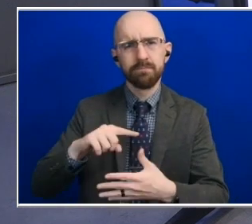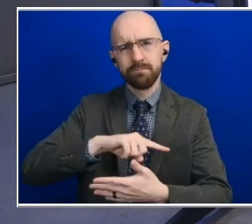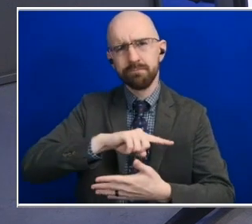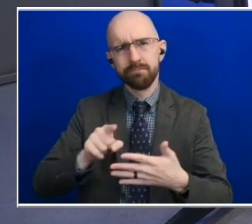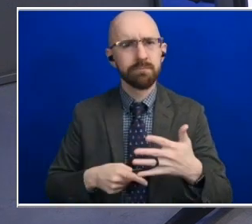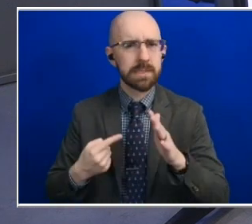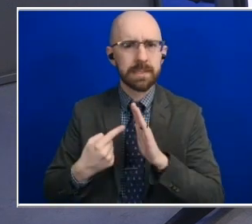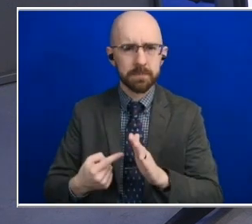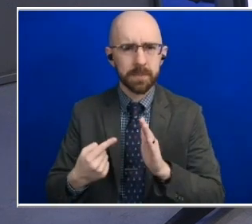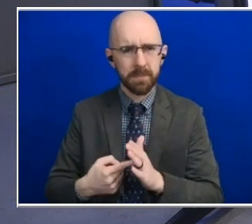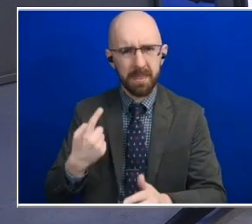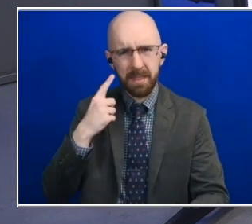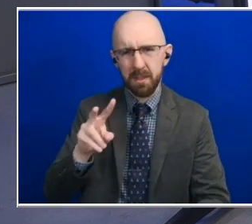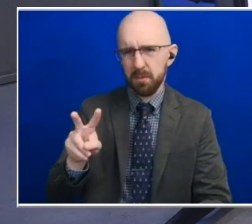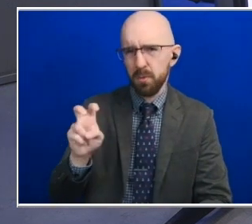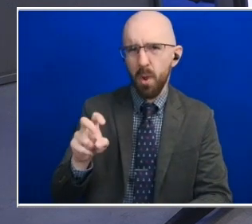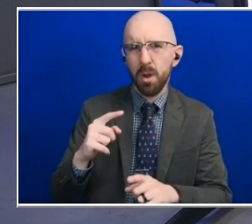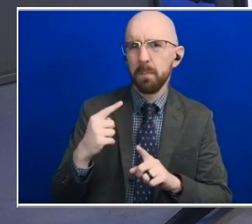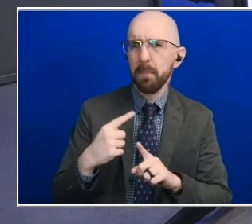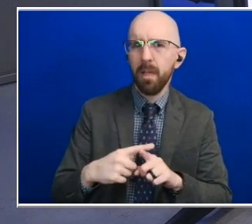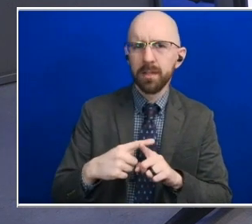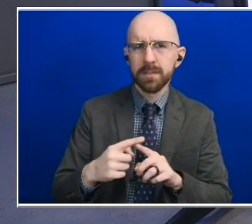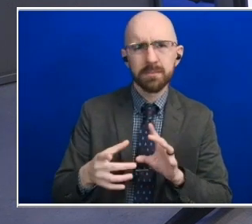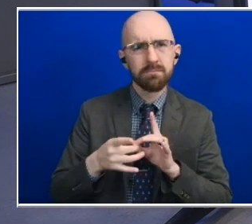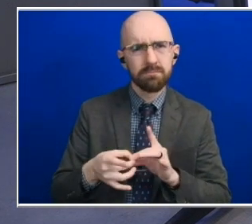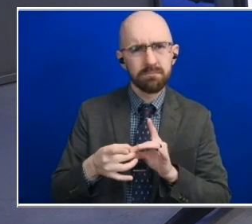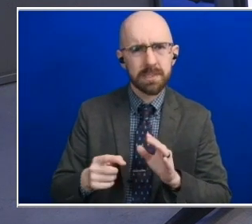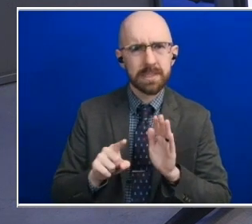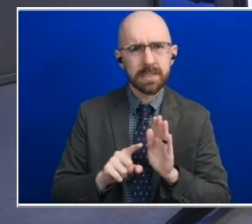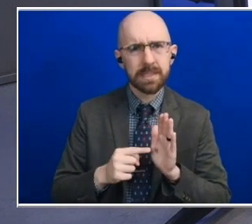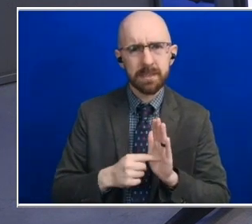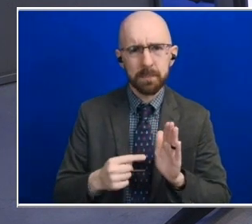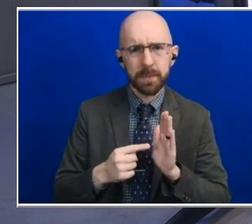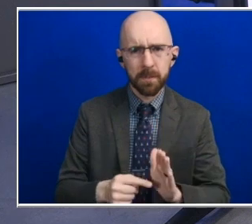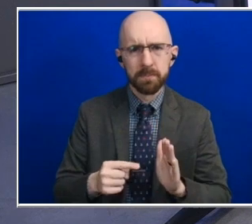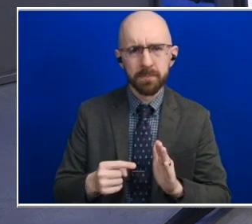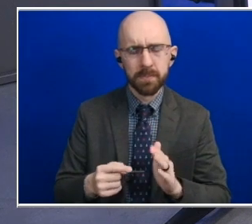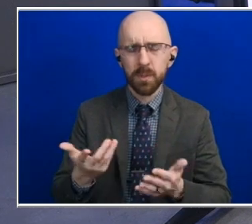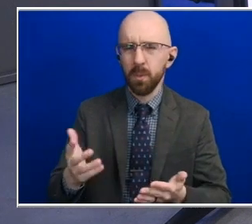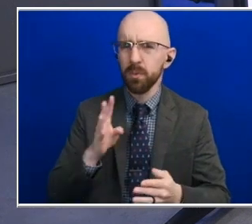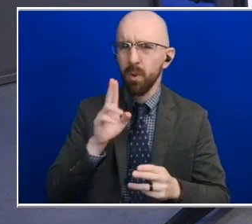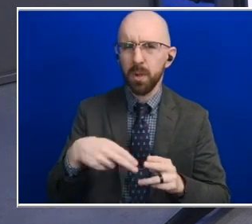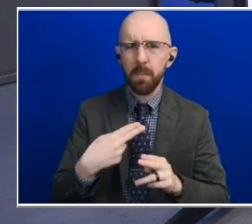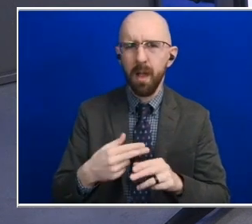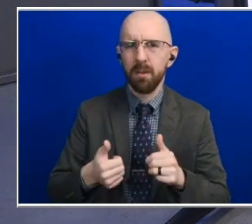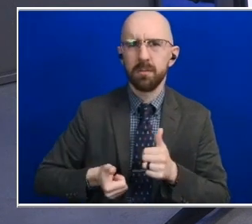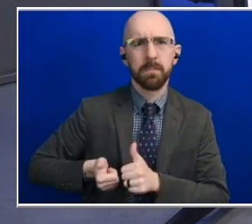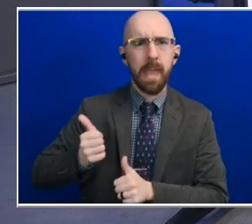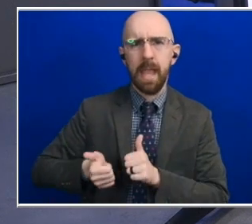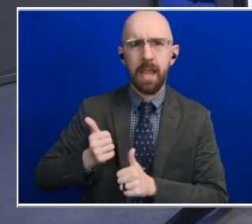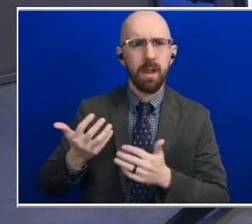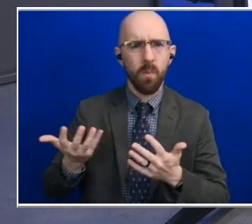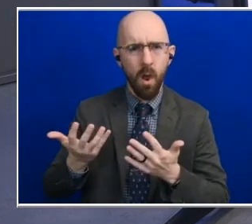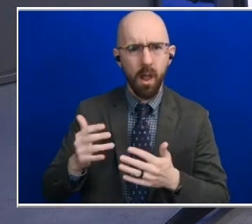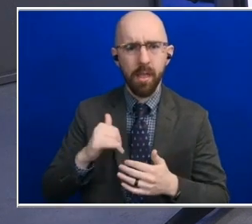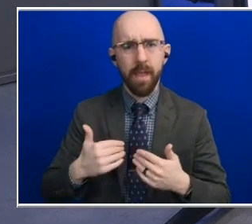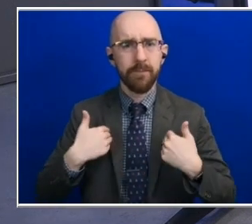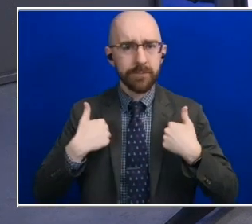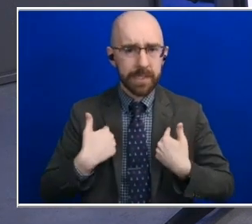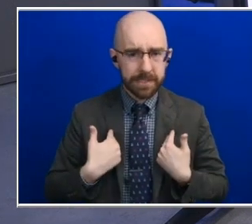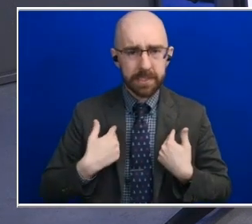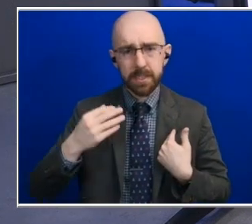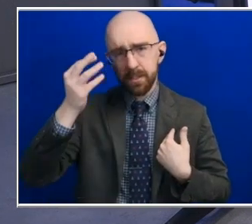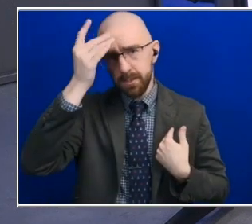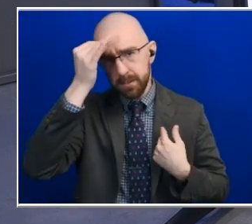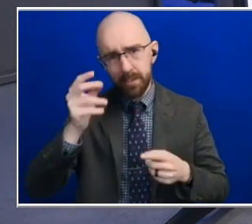there's 200 plus possible associated with symptoms. So talk to us what the dominant symptoms are around, like, fatigue or neurocognitive issues.